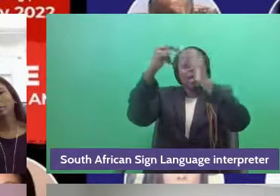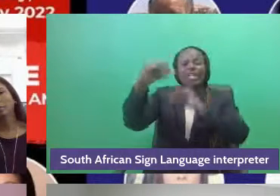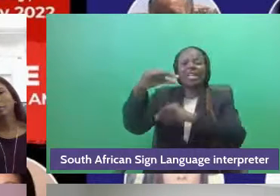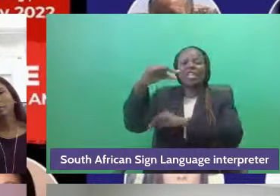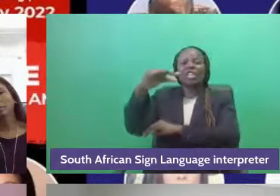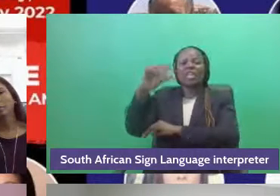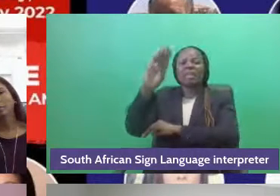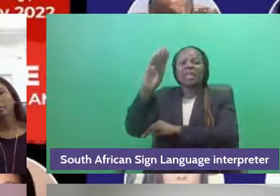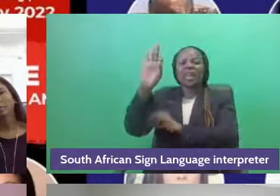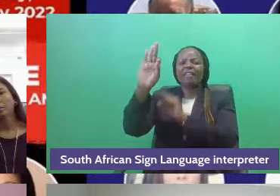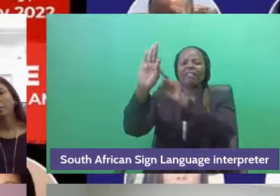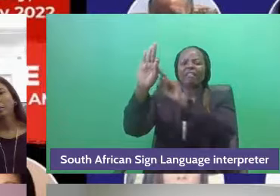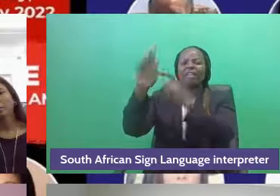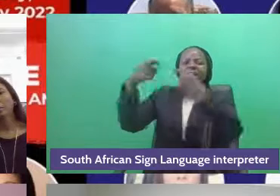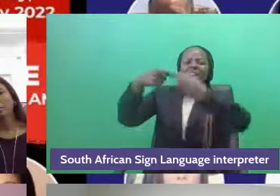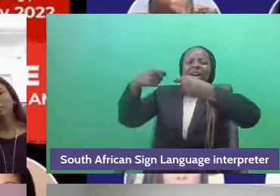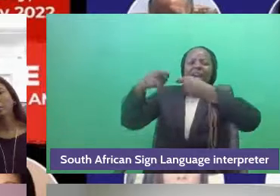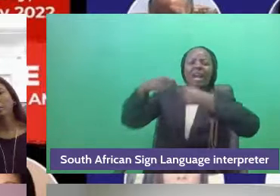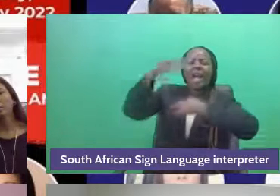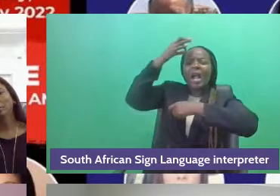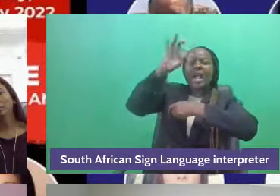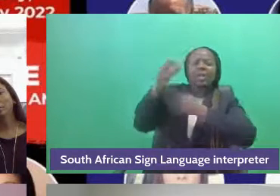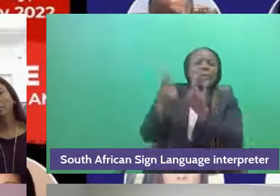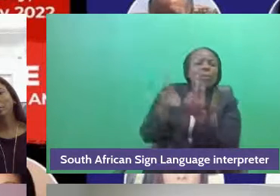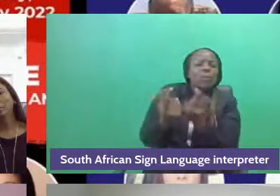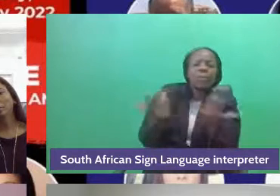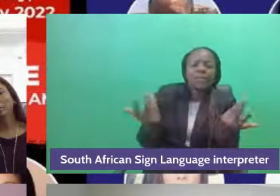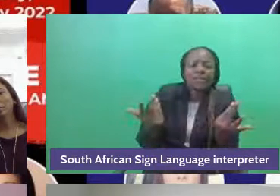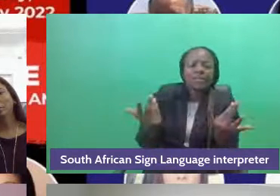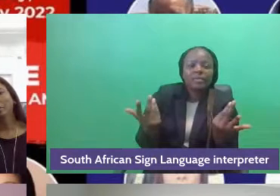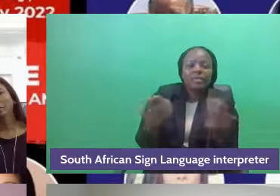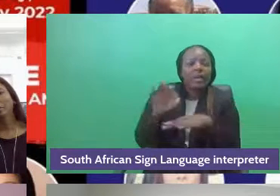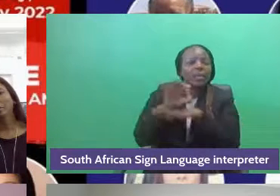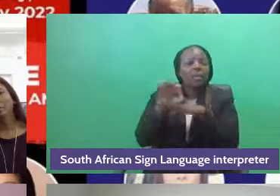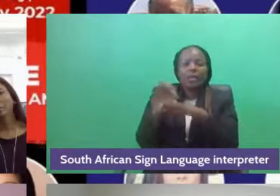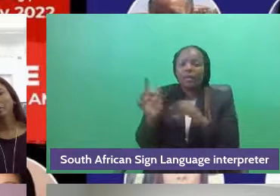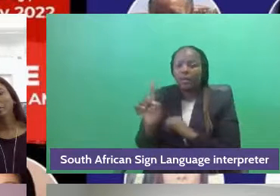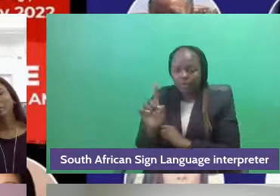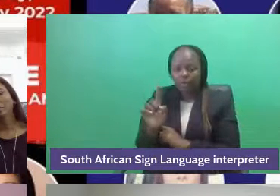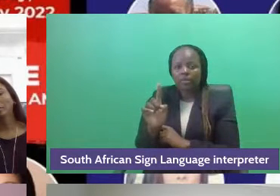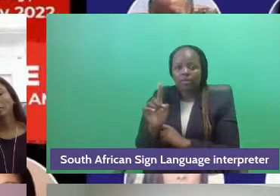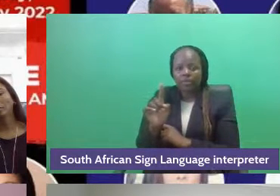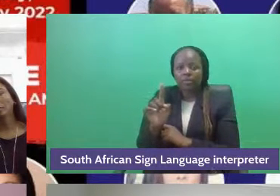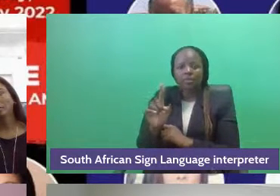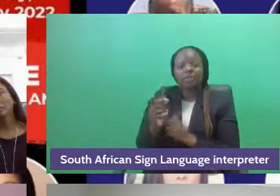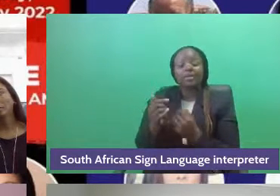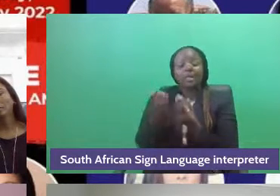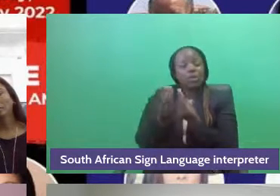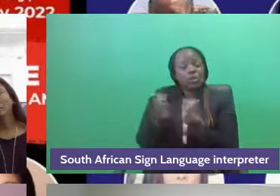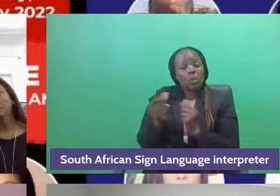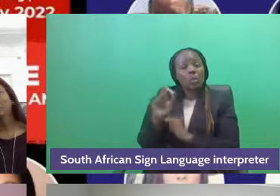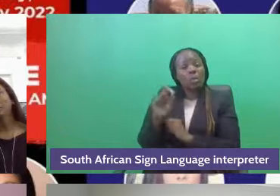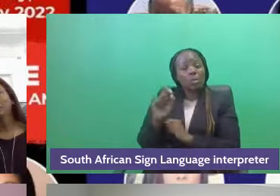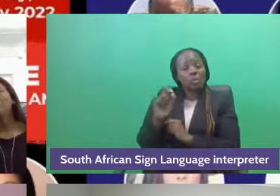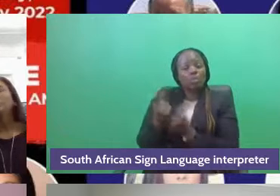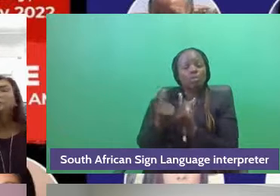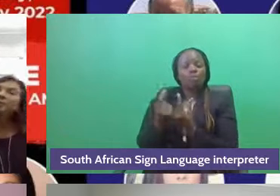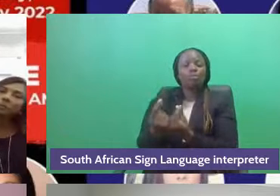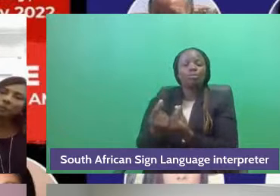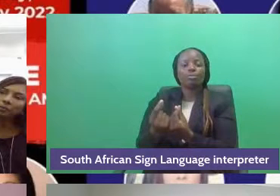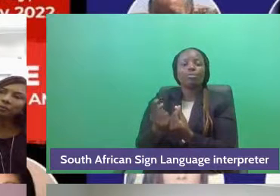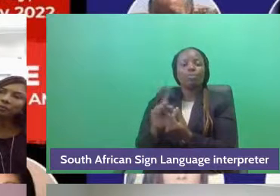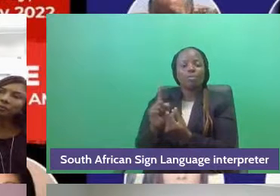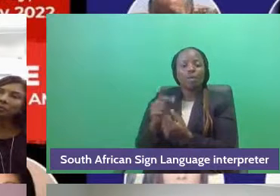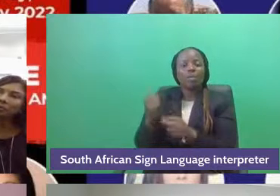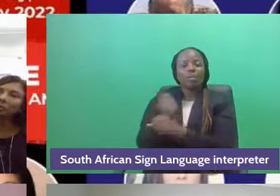funding? That's besides the point. So the resolutions to that is to fast track and strengthen